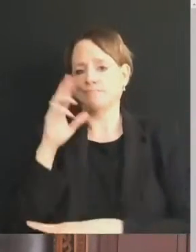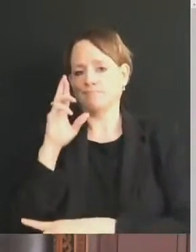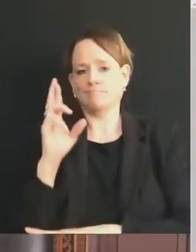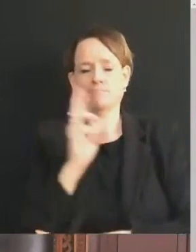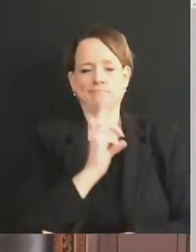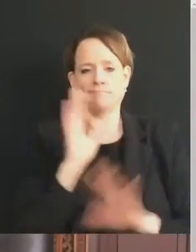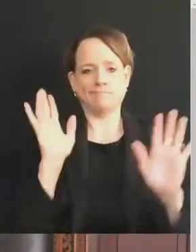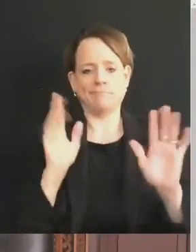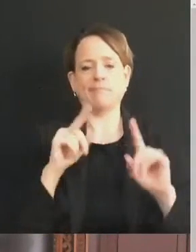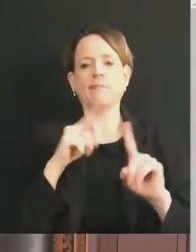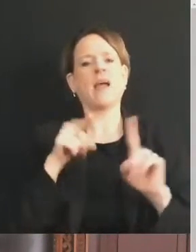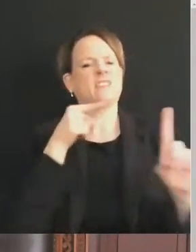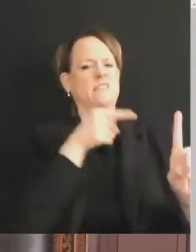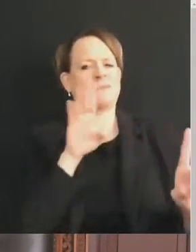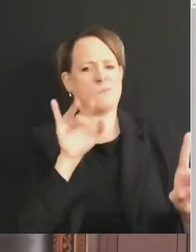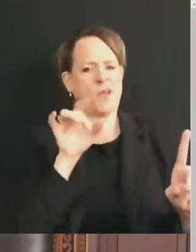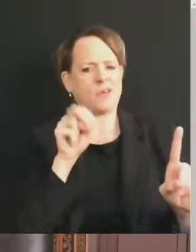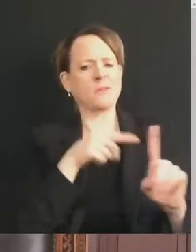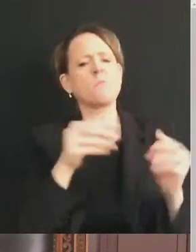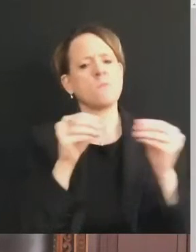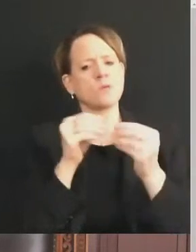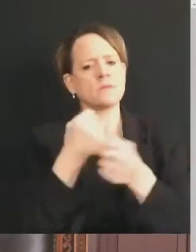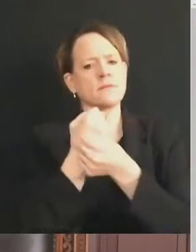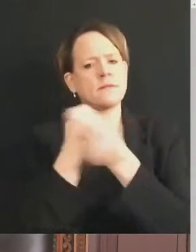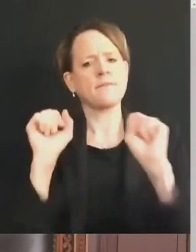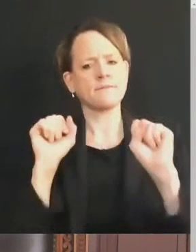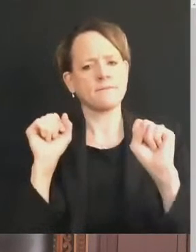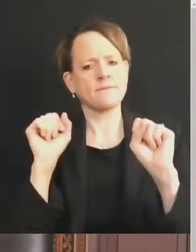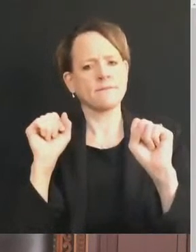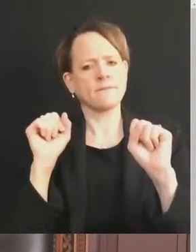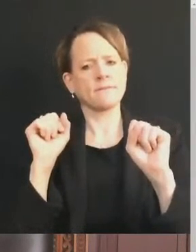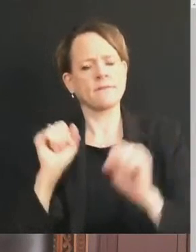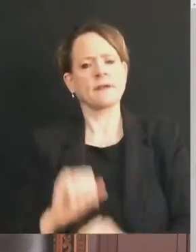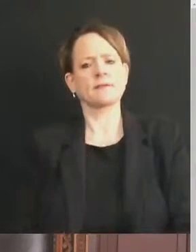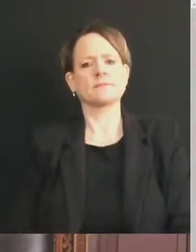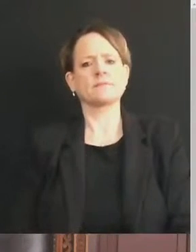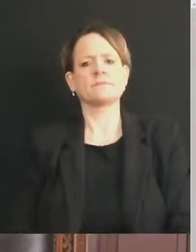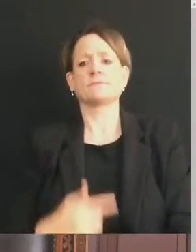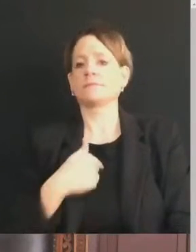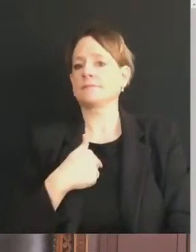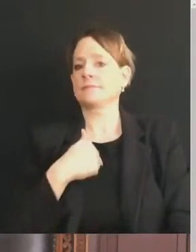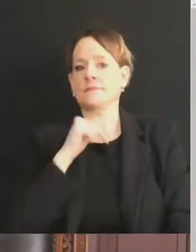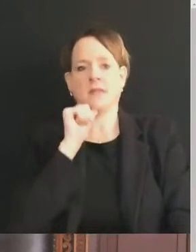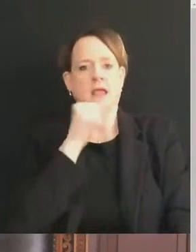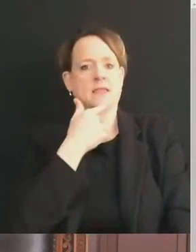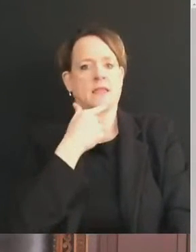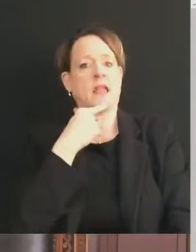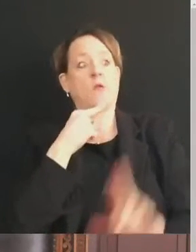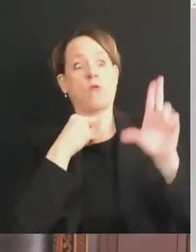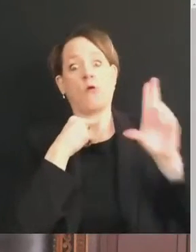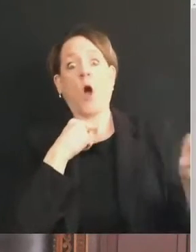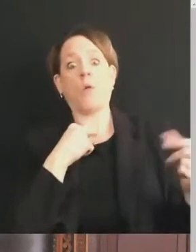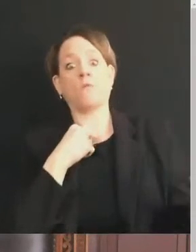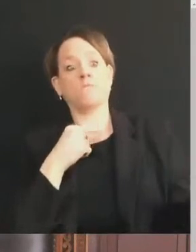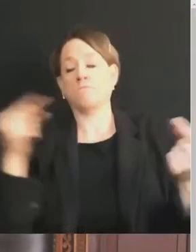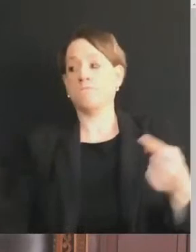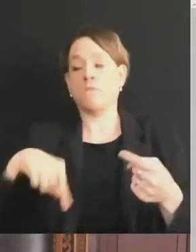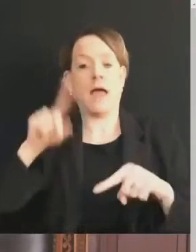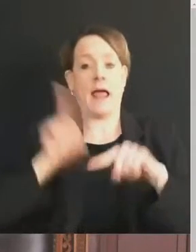come, but if they do come, I want them to make sure the people that are supporting them and